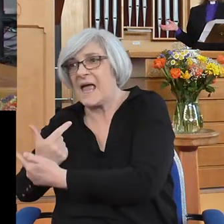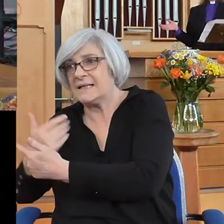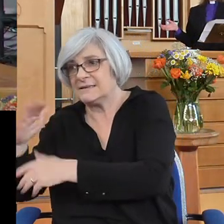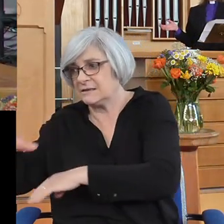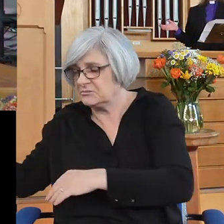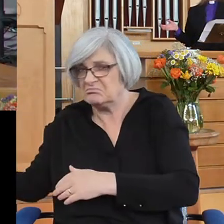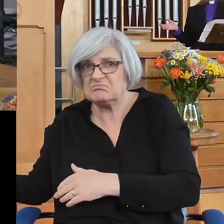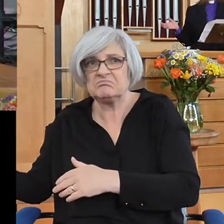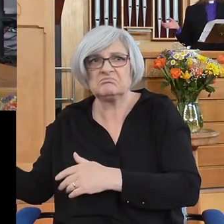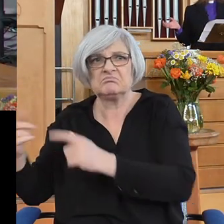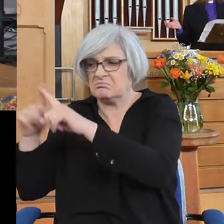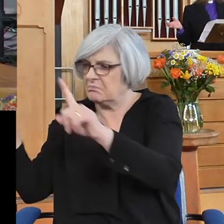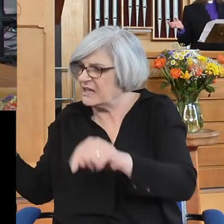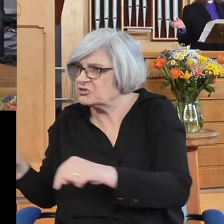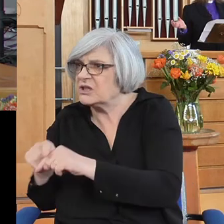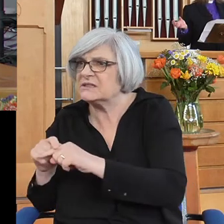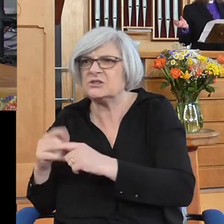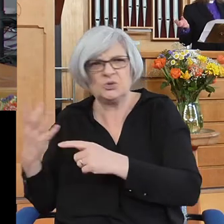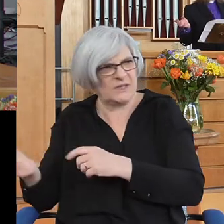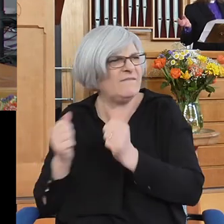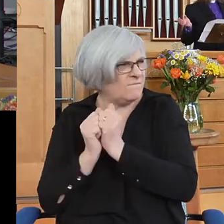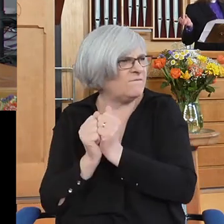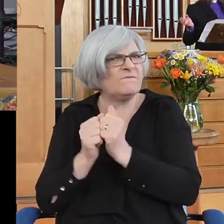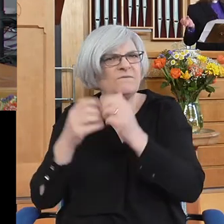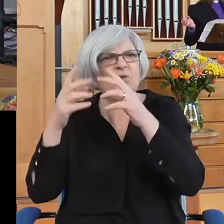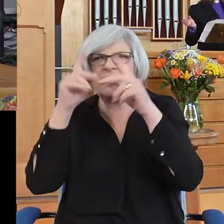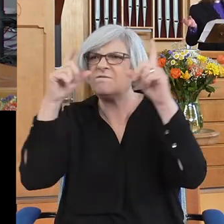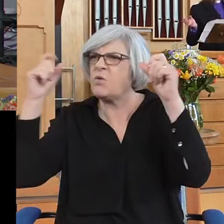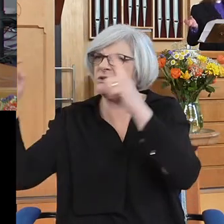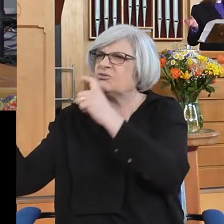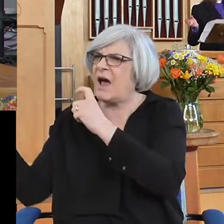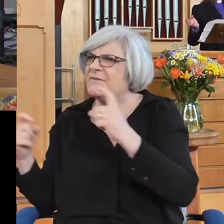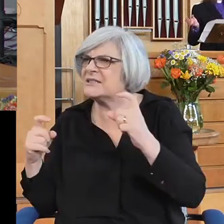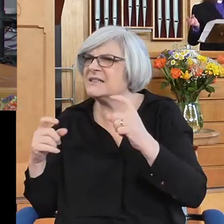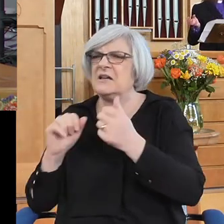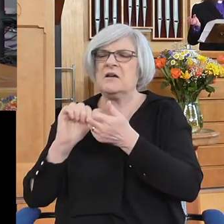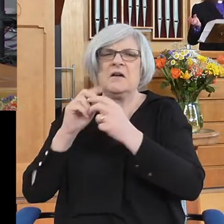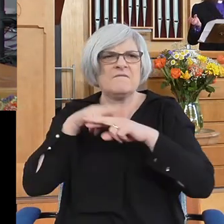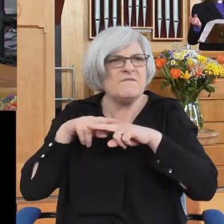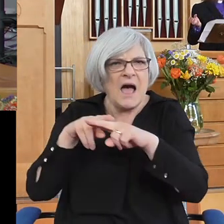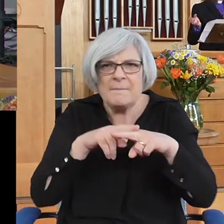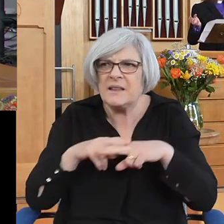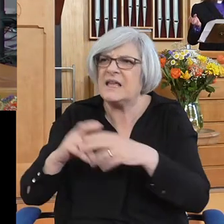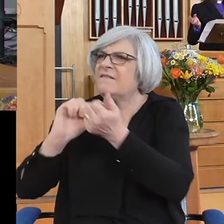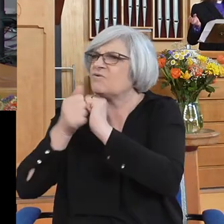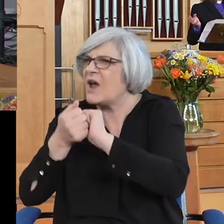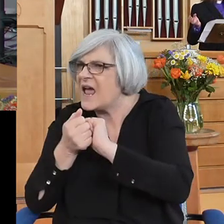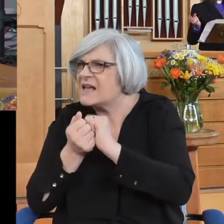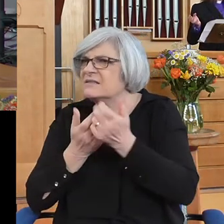bedroom. Does anybody keep photos? Family, friends, loved ones,